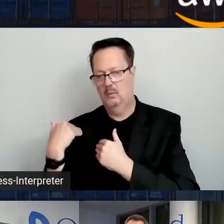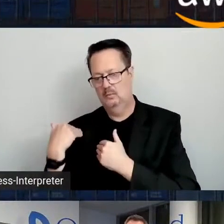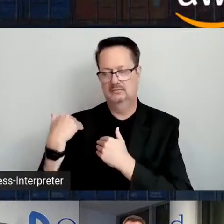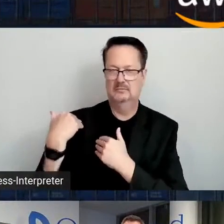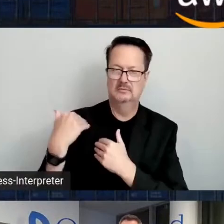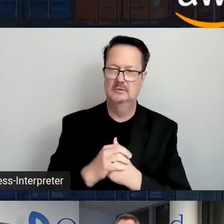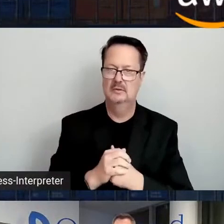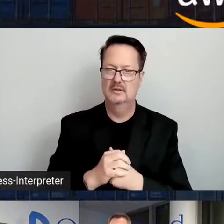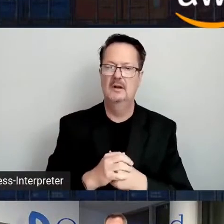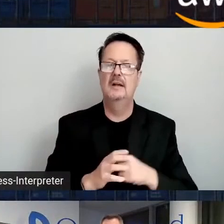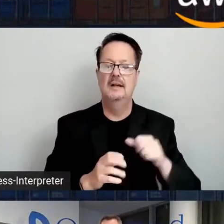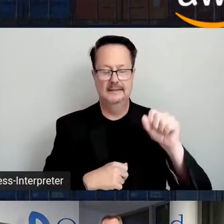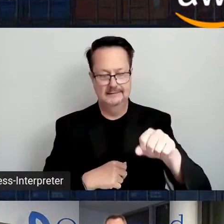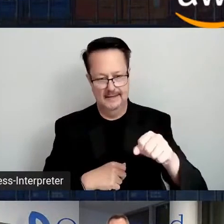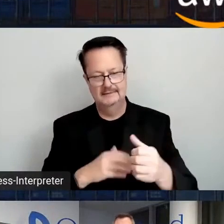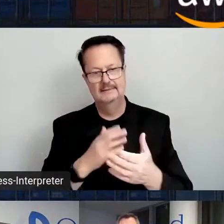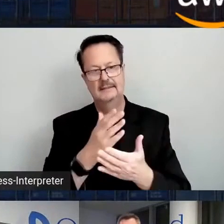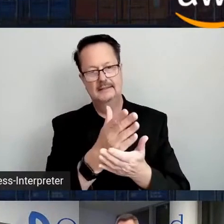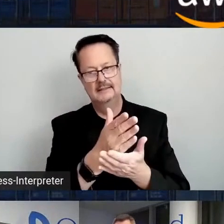Yeah, so